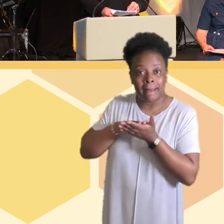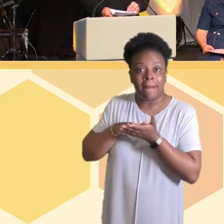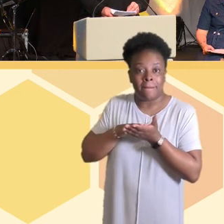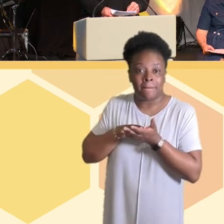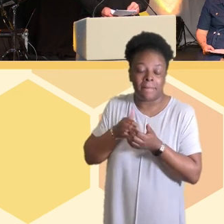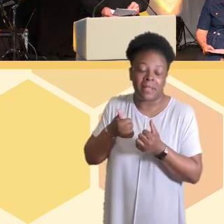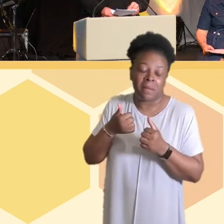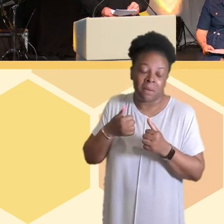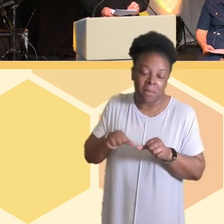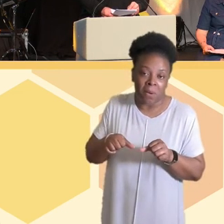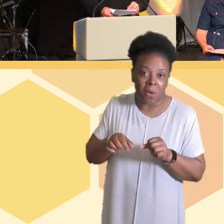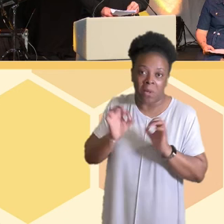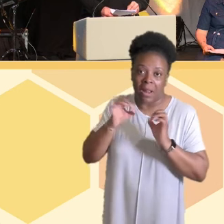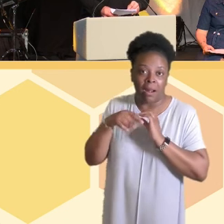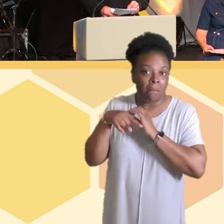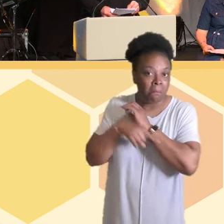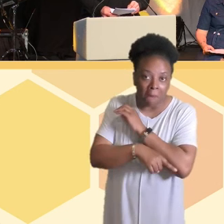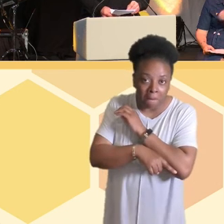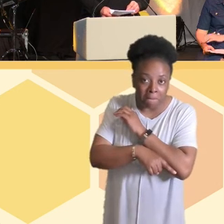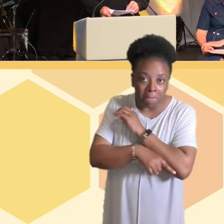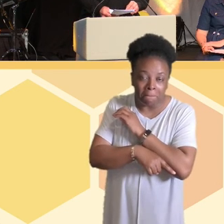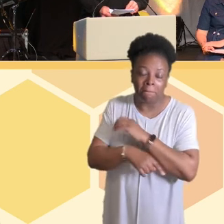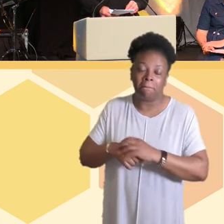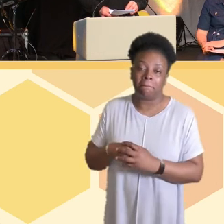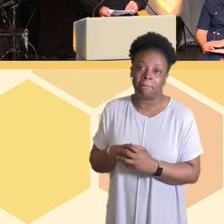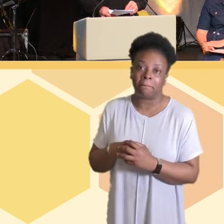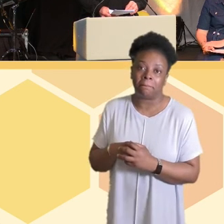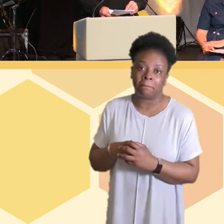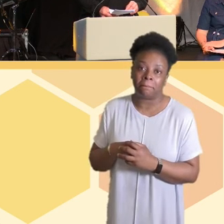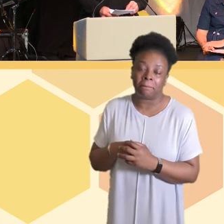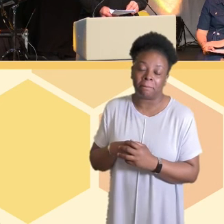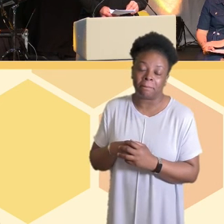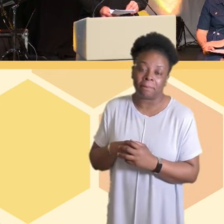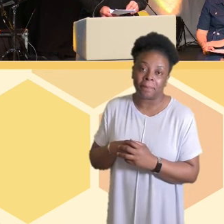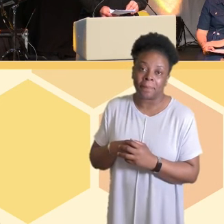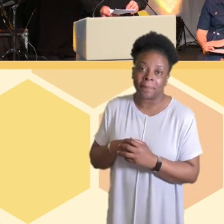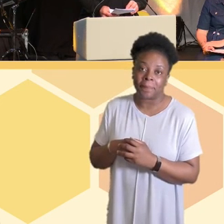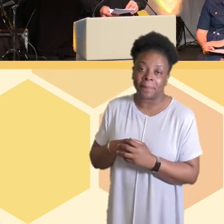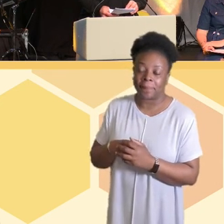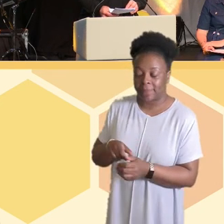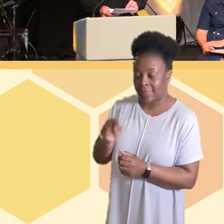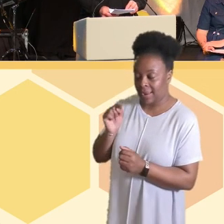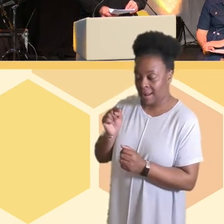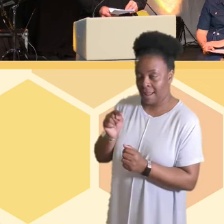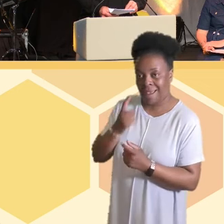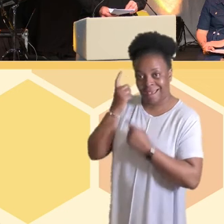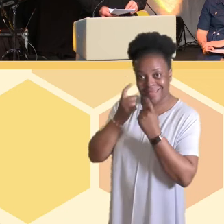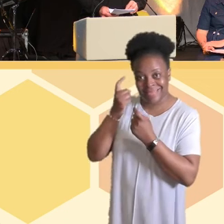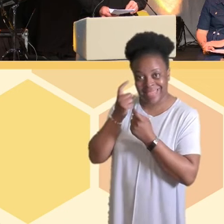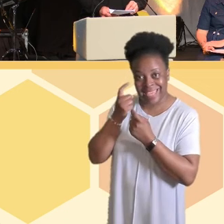during the year. To indicate that this was a one-off, the legacies so far in